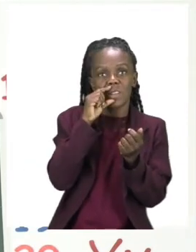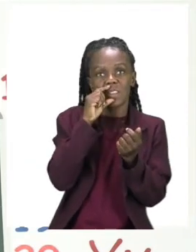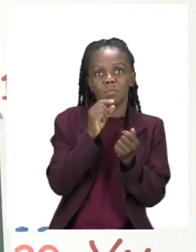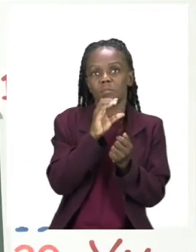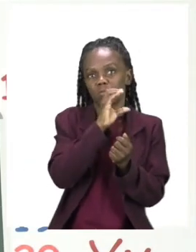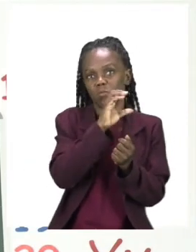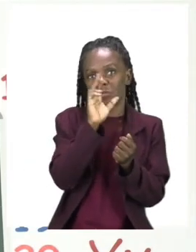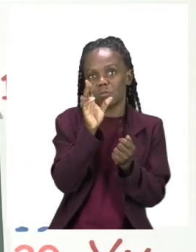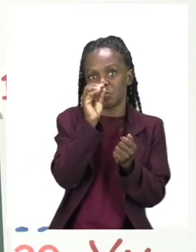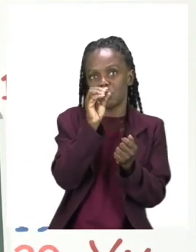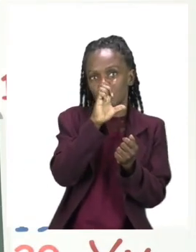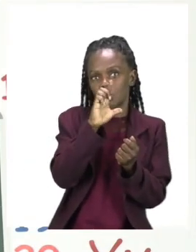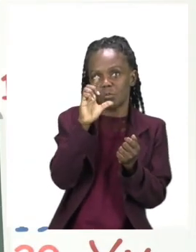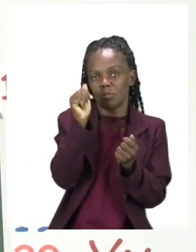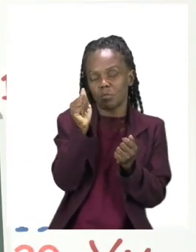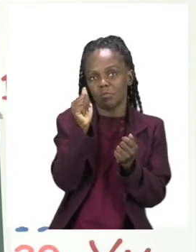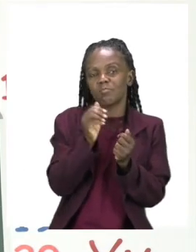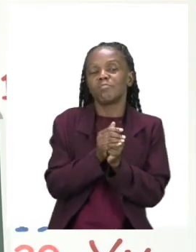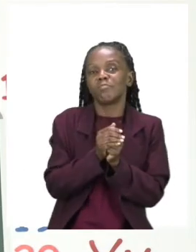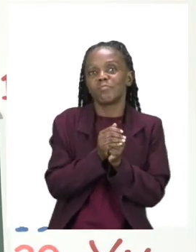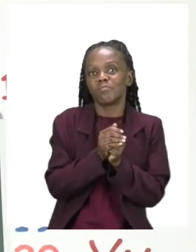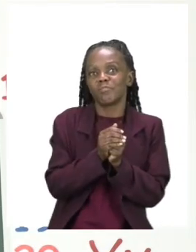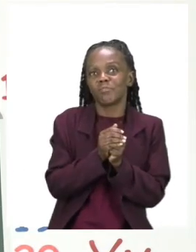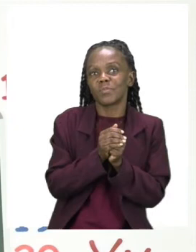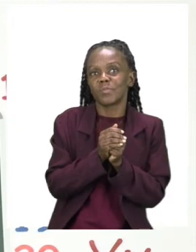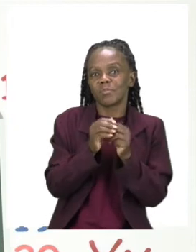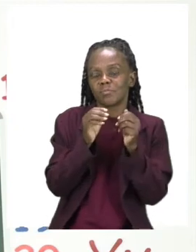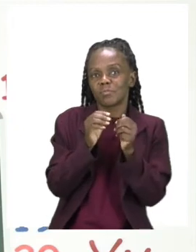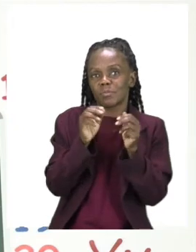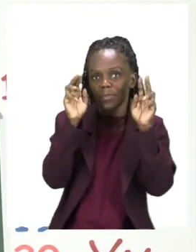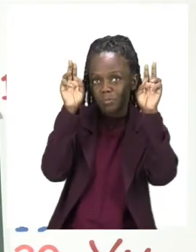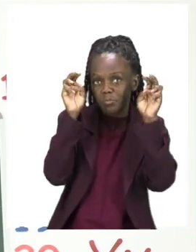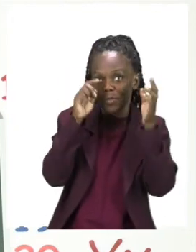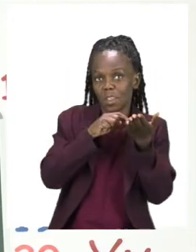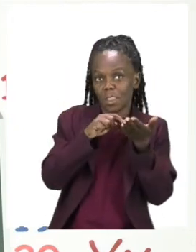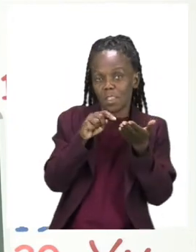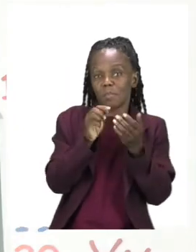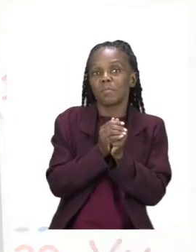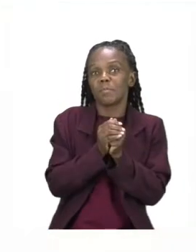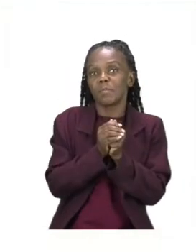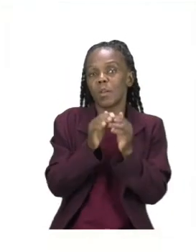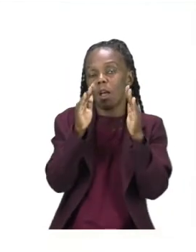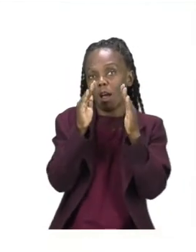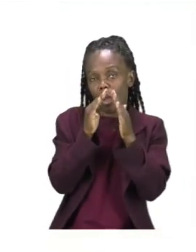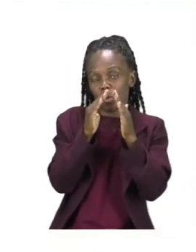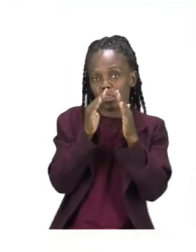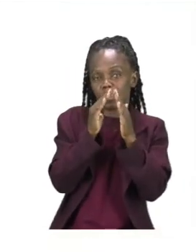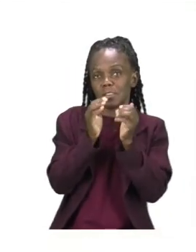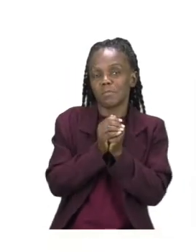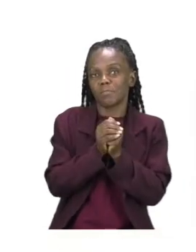you so much for joining me today. Our theme this week is